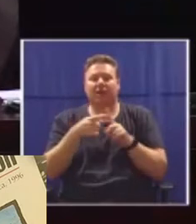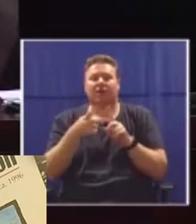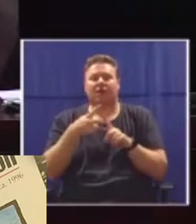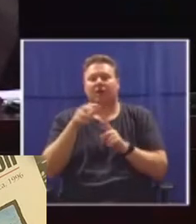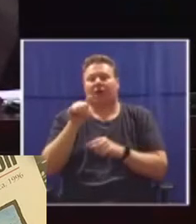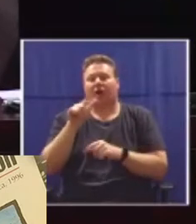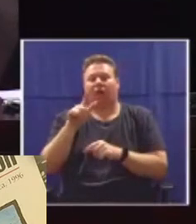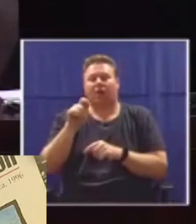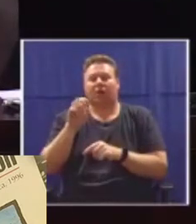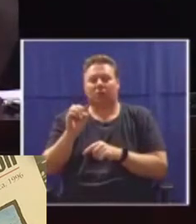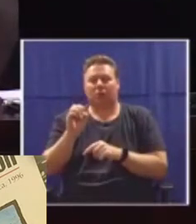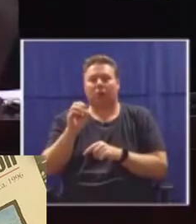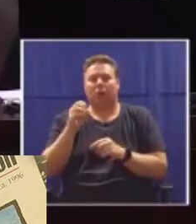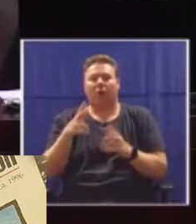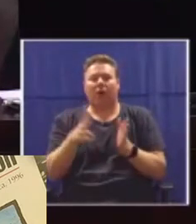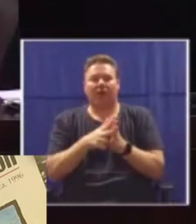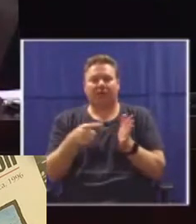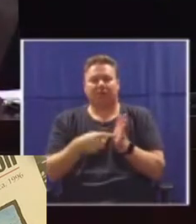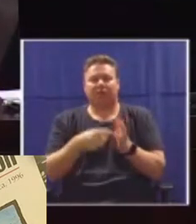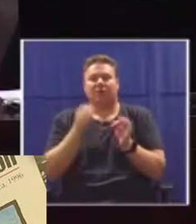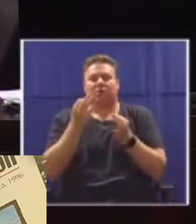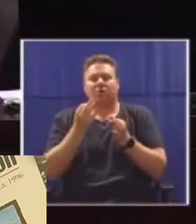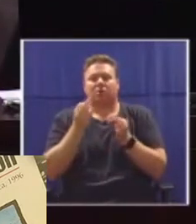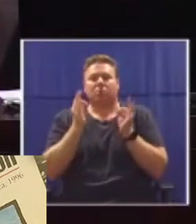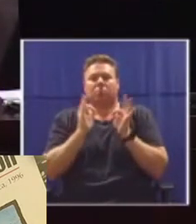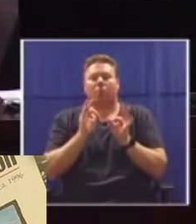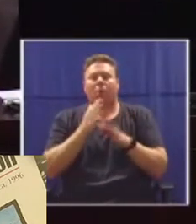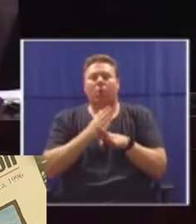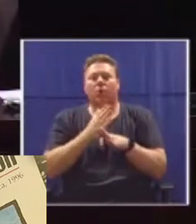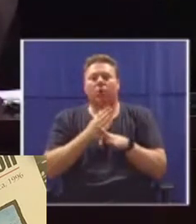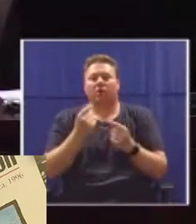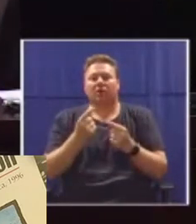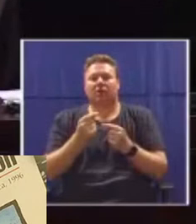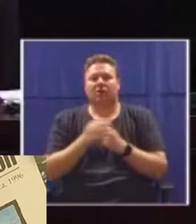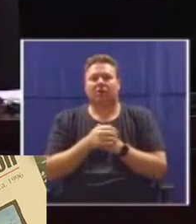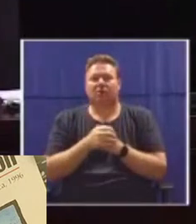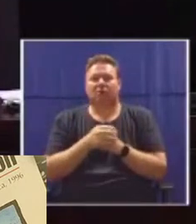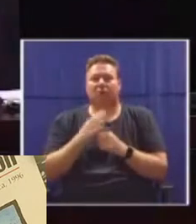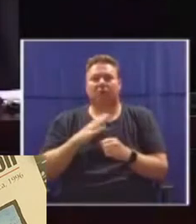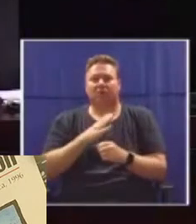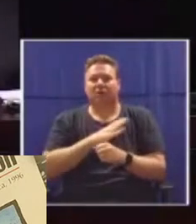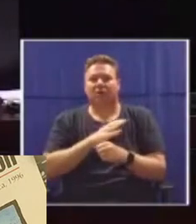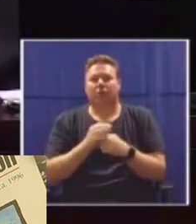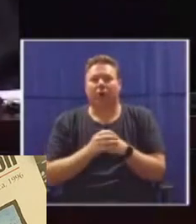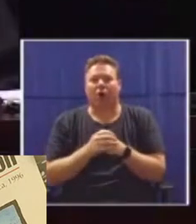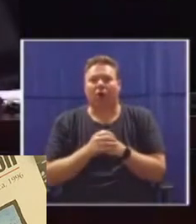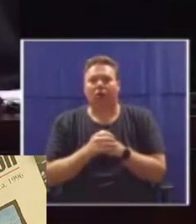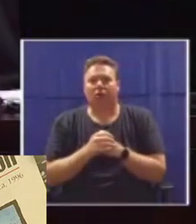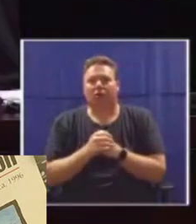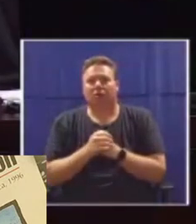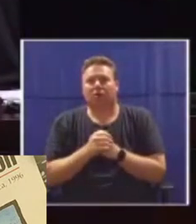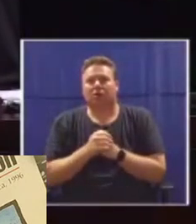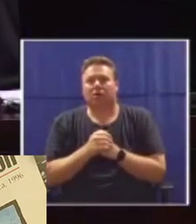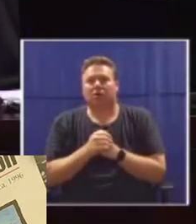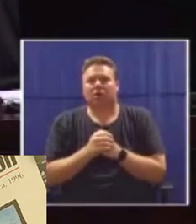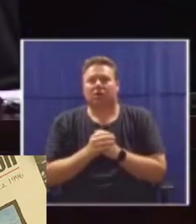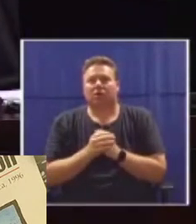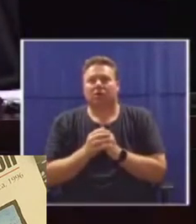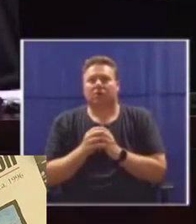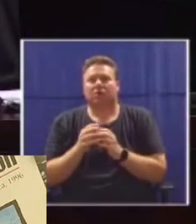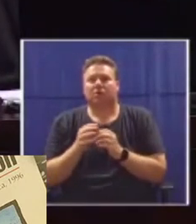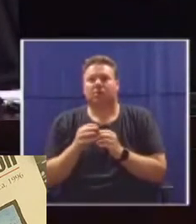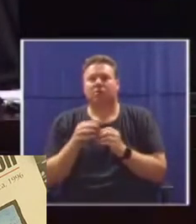this time proper work was done by the Portfolio Committee. Overarchingly, the Transport Appeal Tribunal Amendment